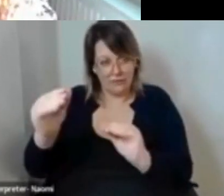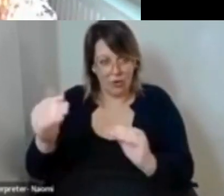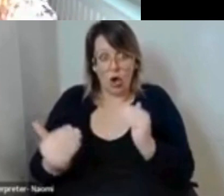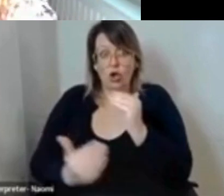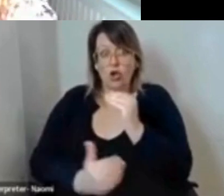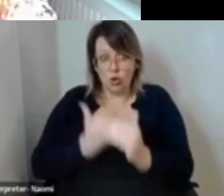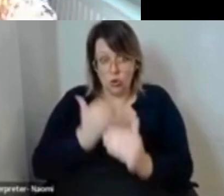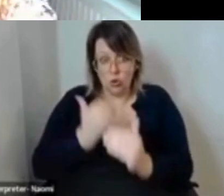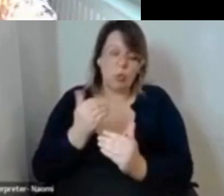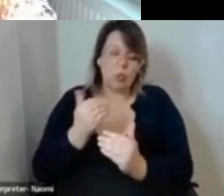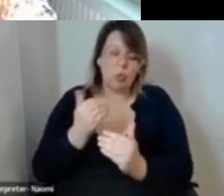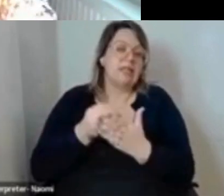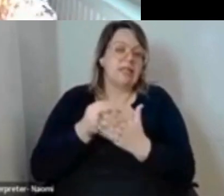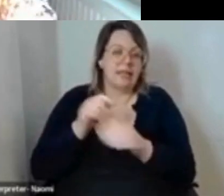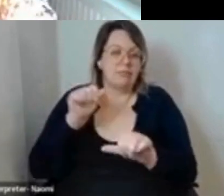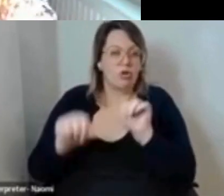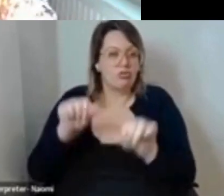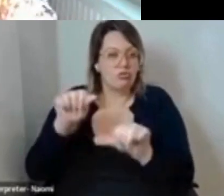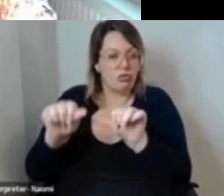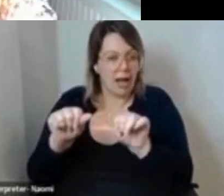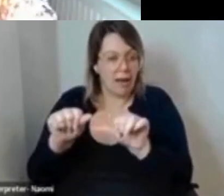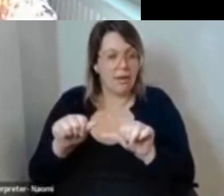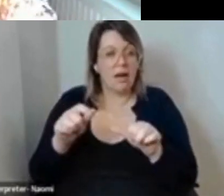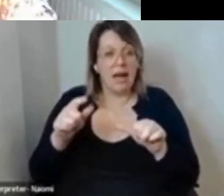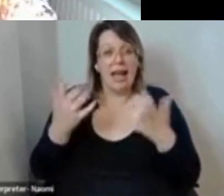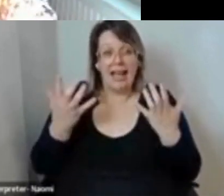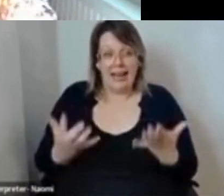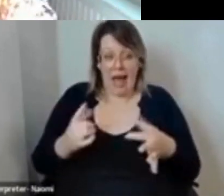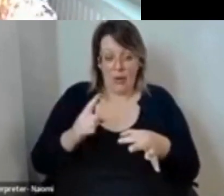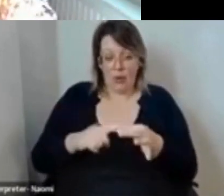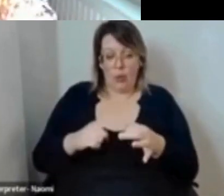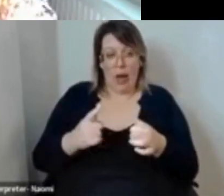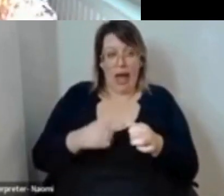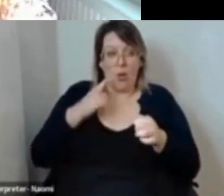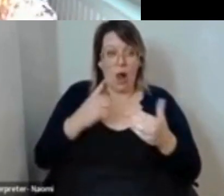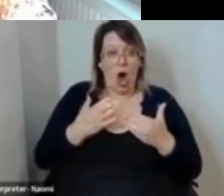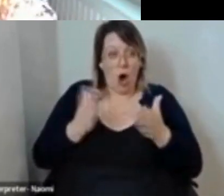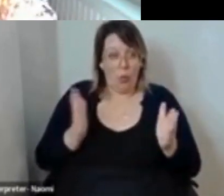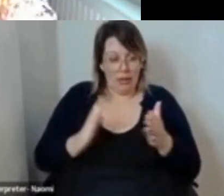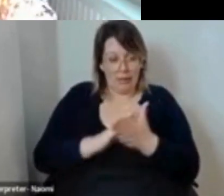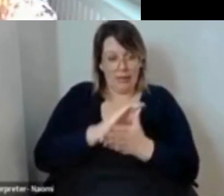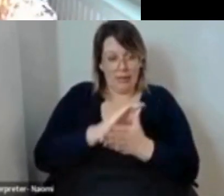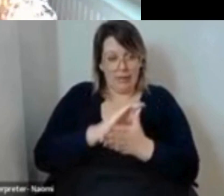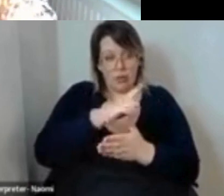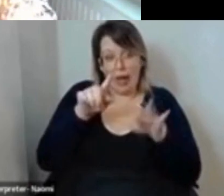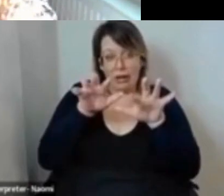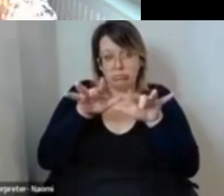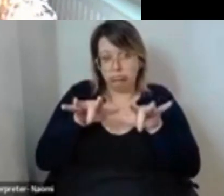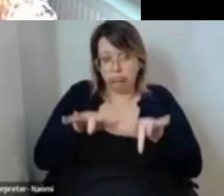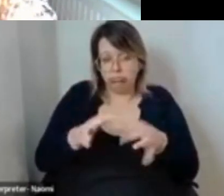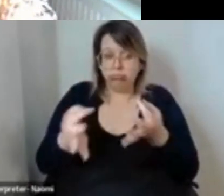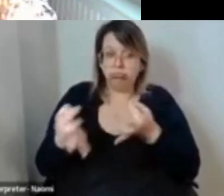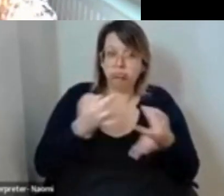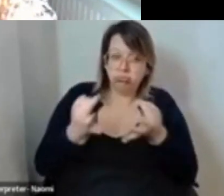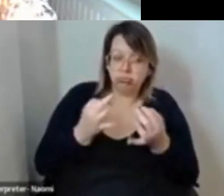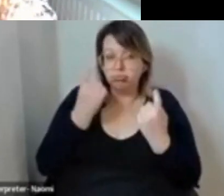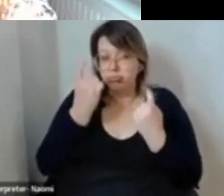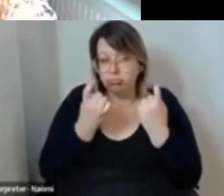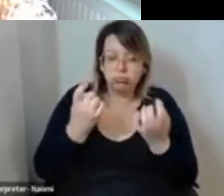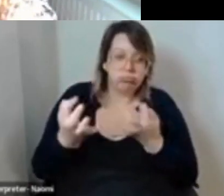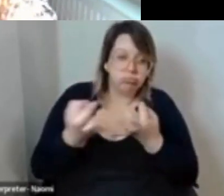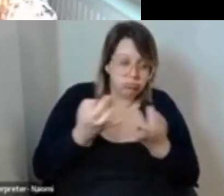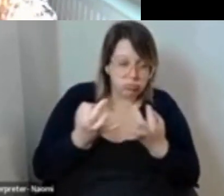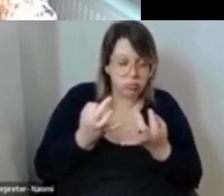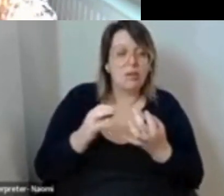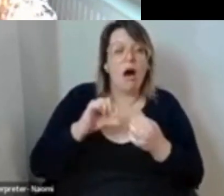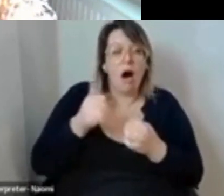so please do start to share your thoughts or your questions now, and we'll come to them after this next section. We know